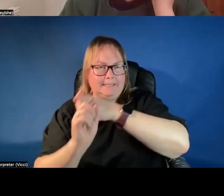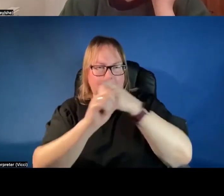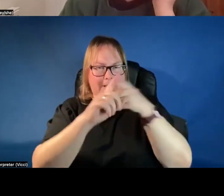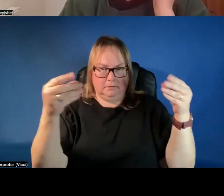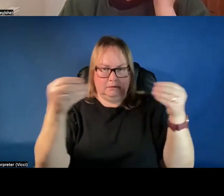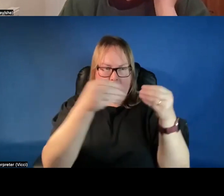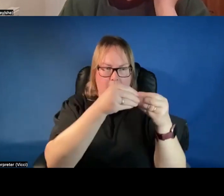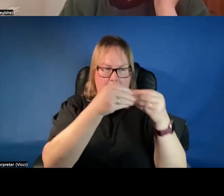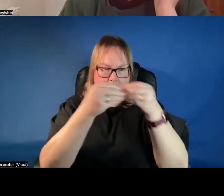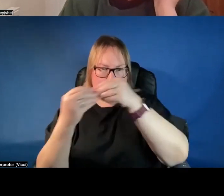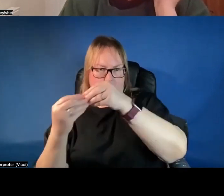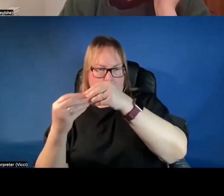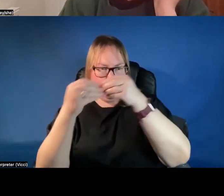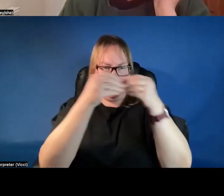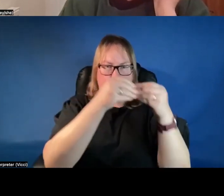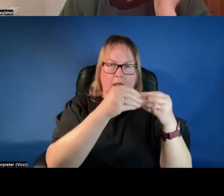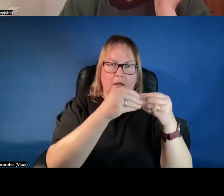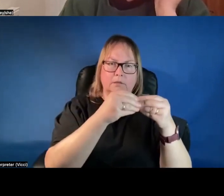know, to sort